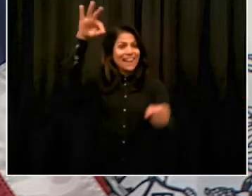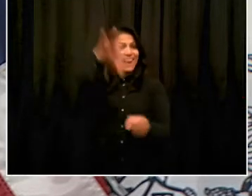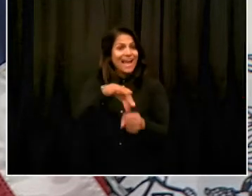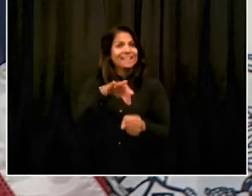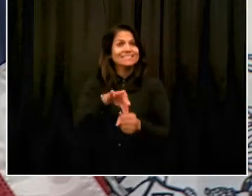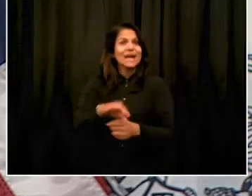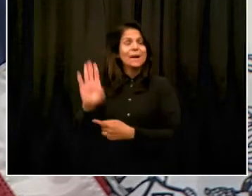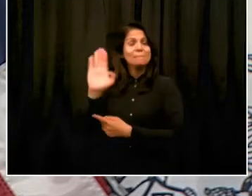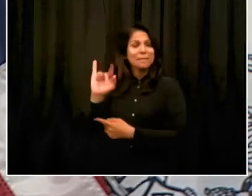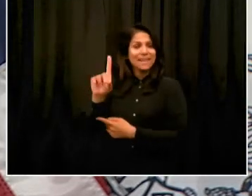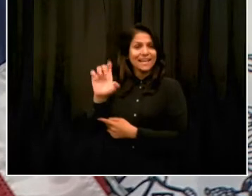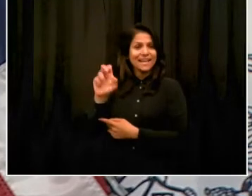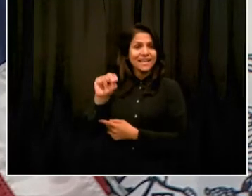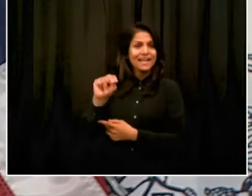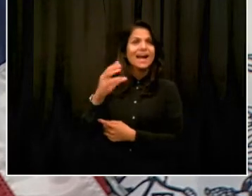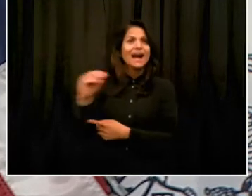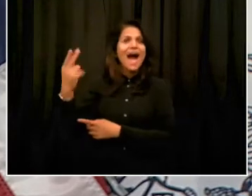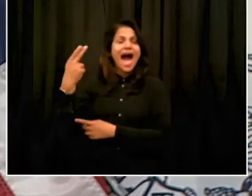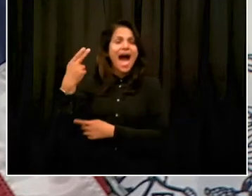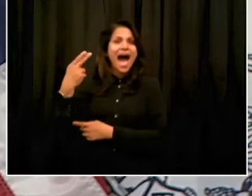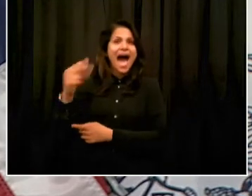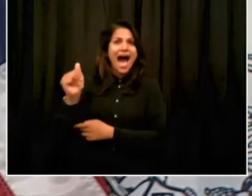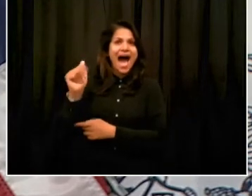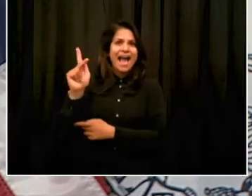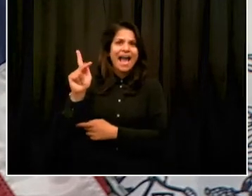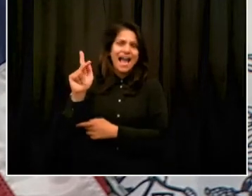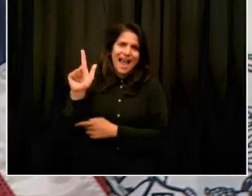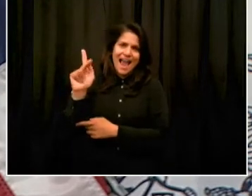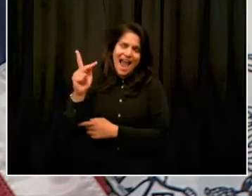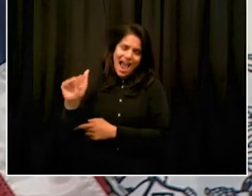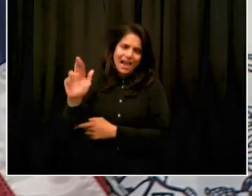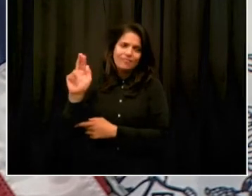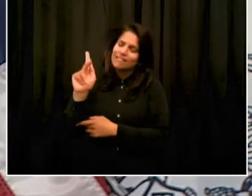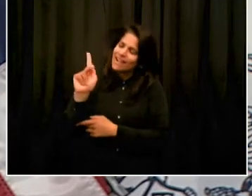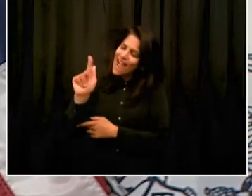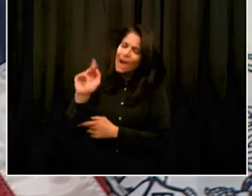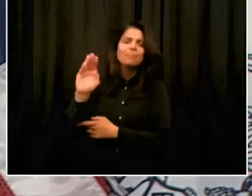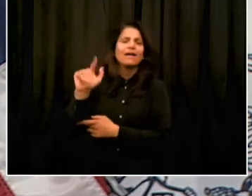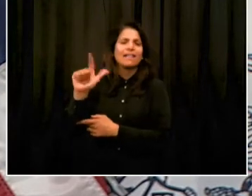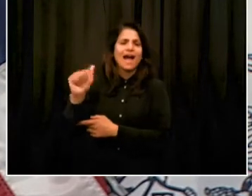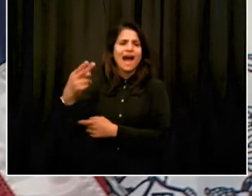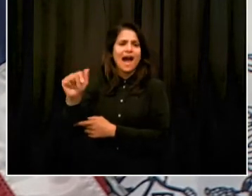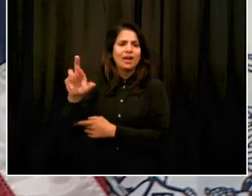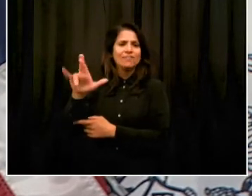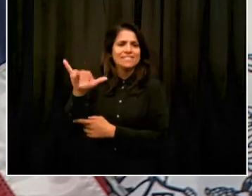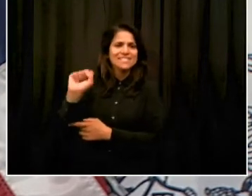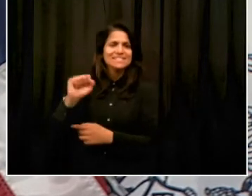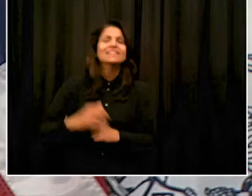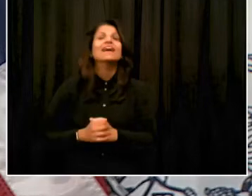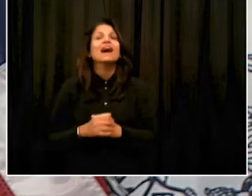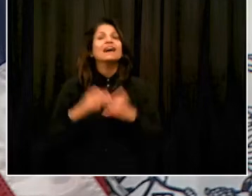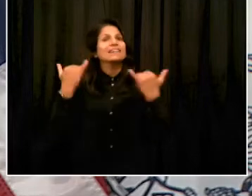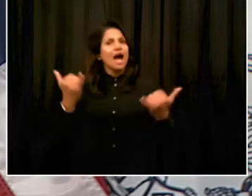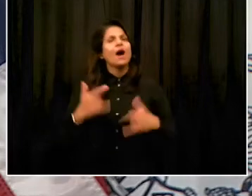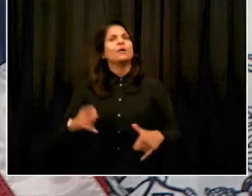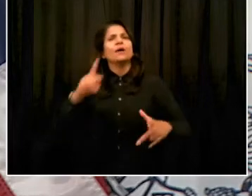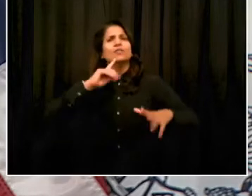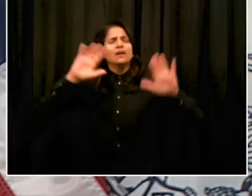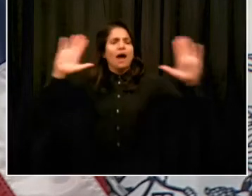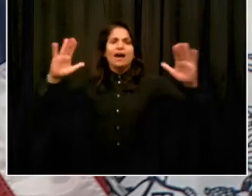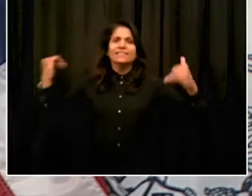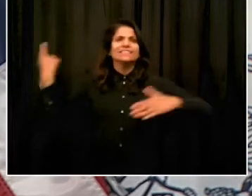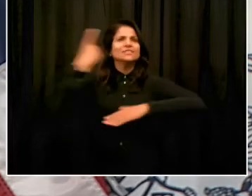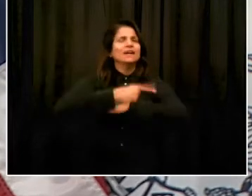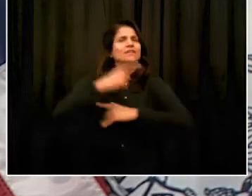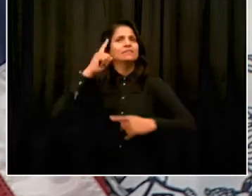is a great day for this country and for this city, because not only do we have leaders who are going to move us forward, and in